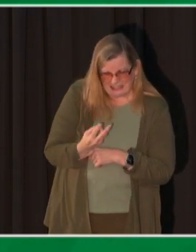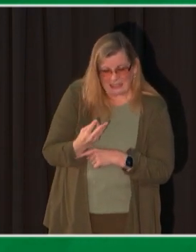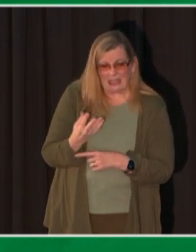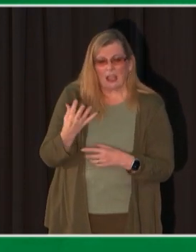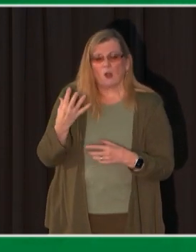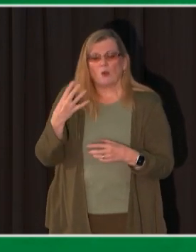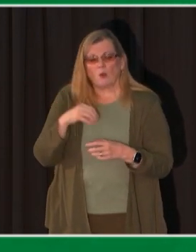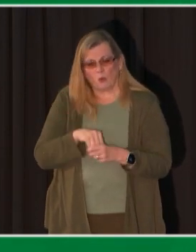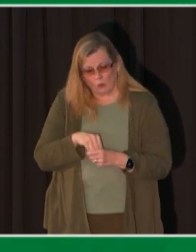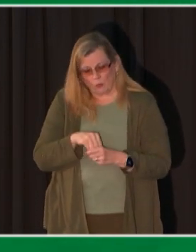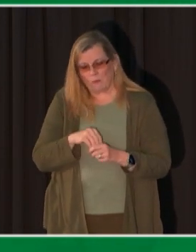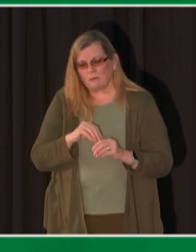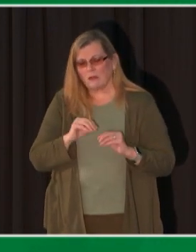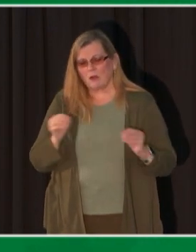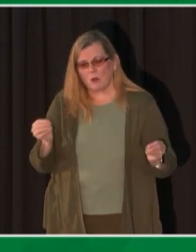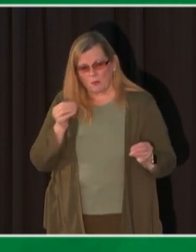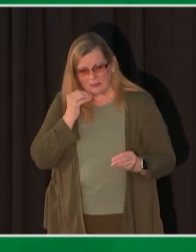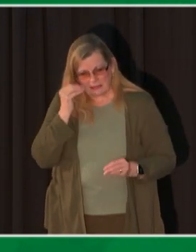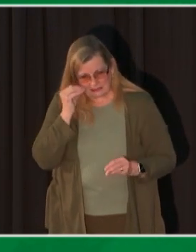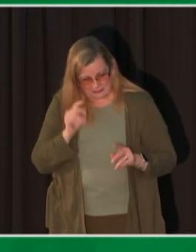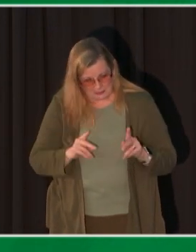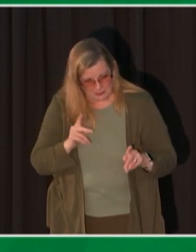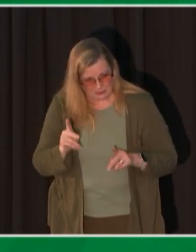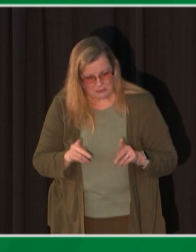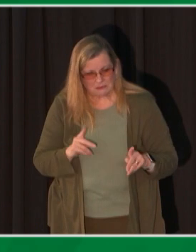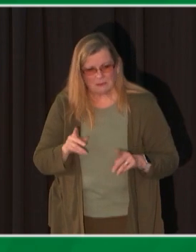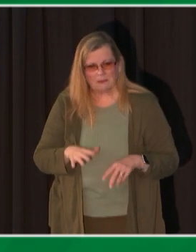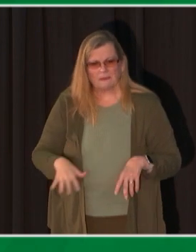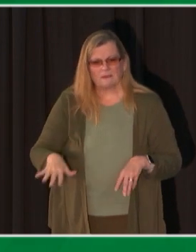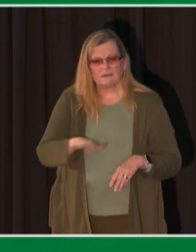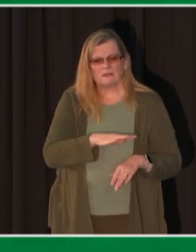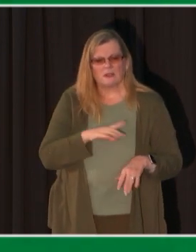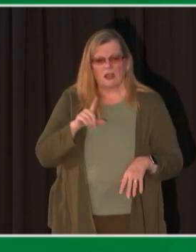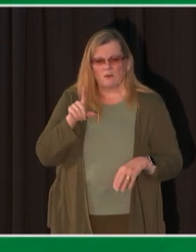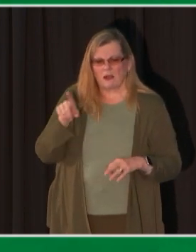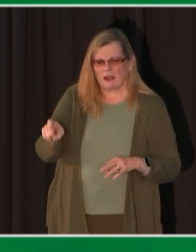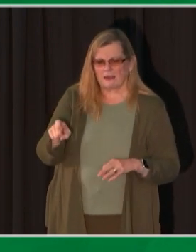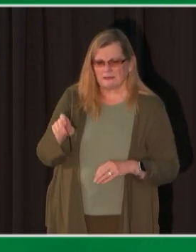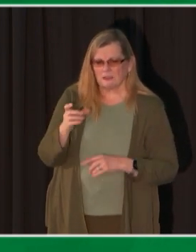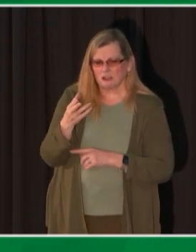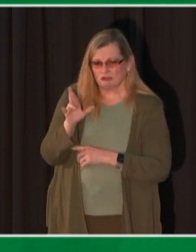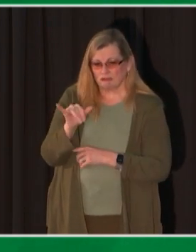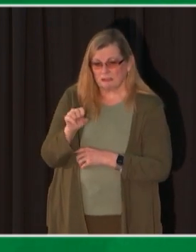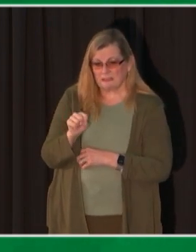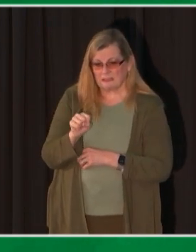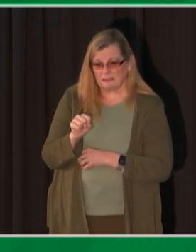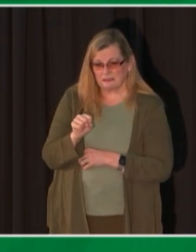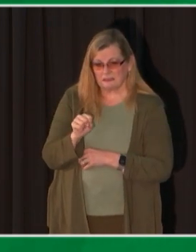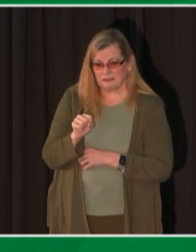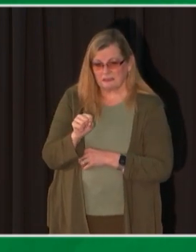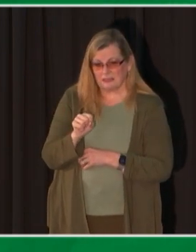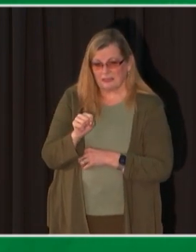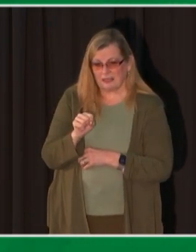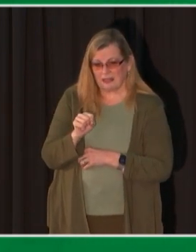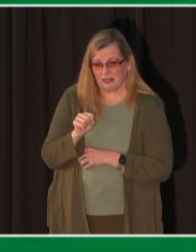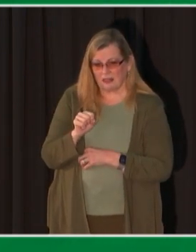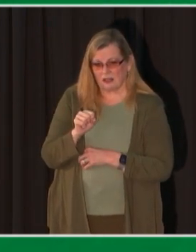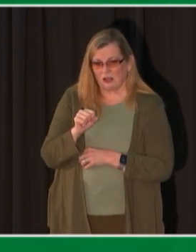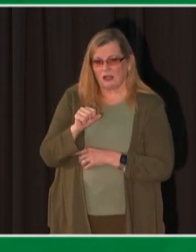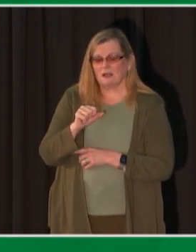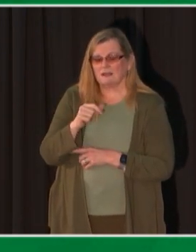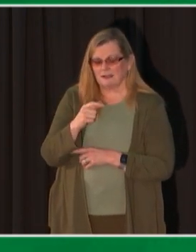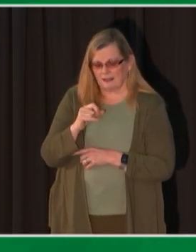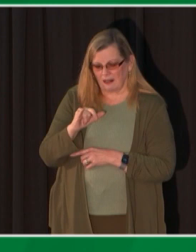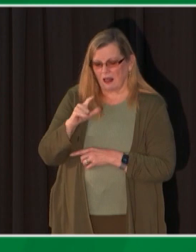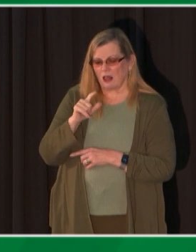population. And I'm going to ask Chris Geldhart to talk to you a little bit about all of the things that